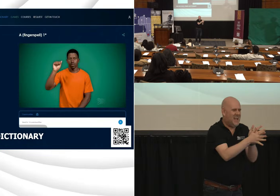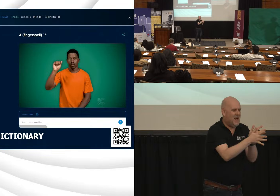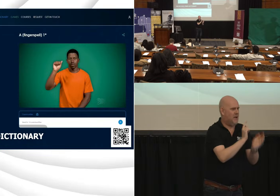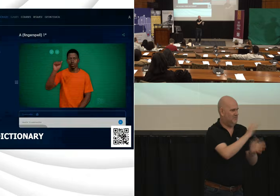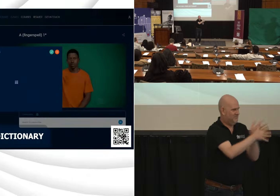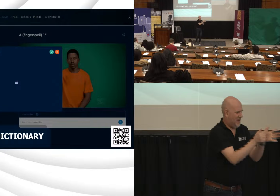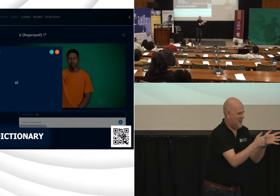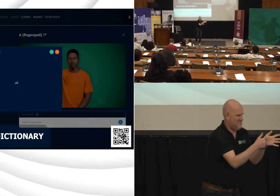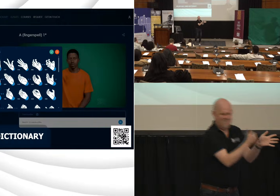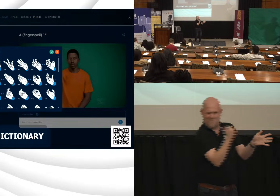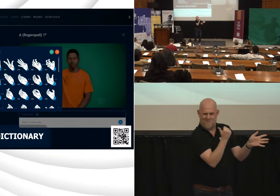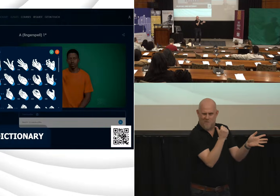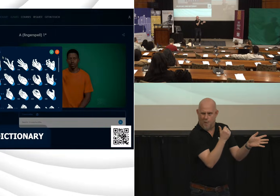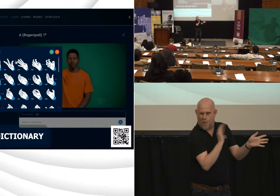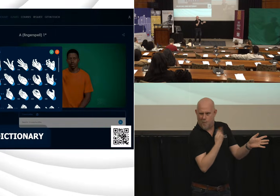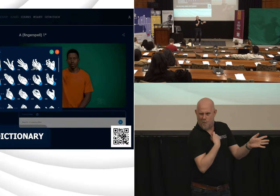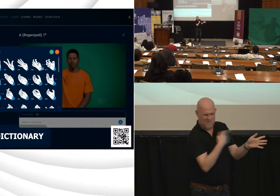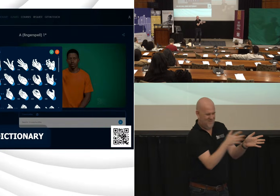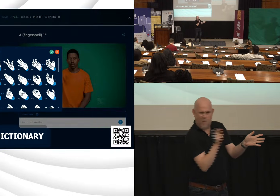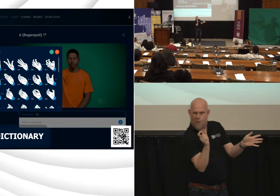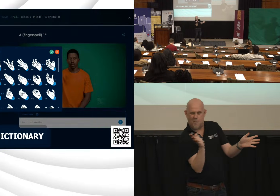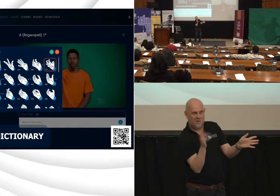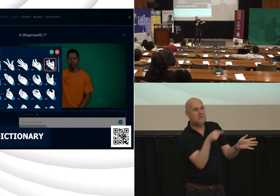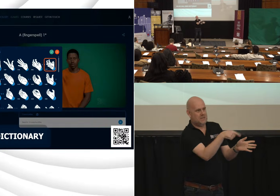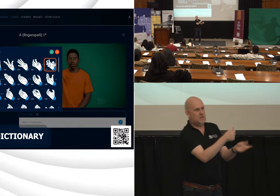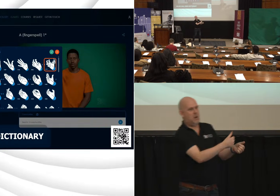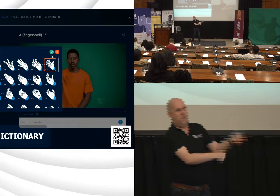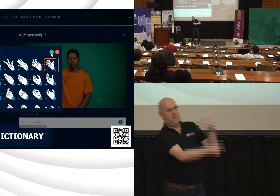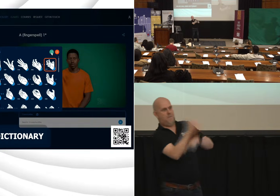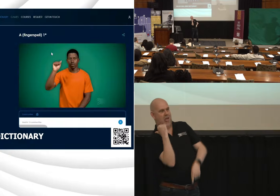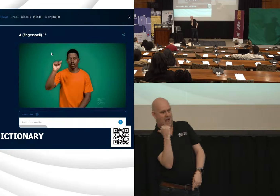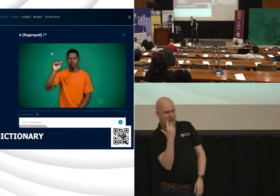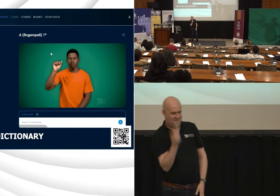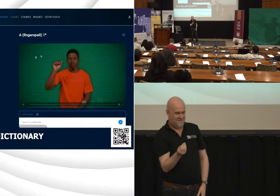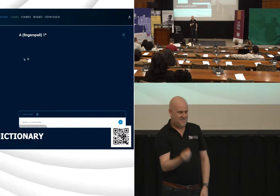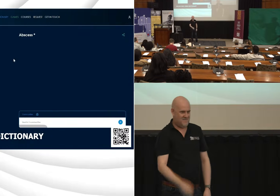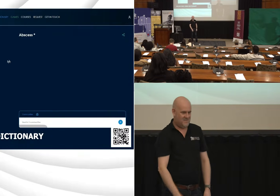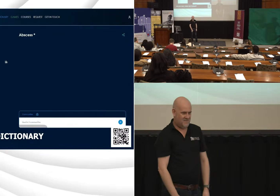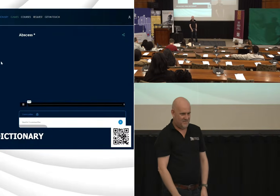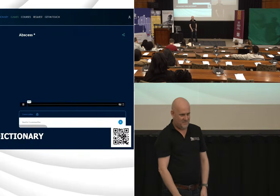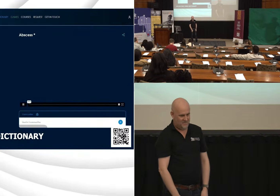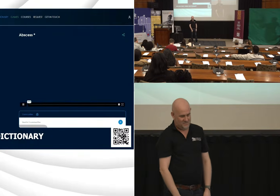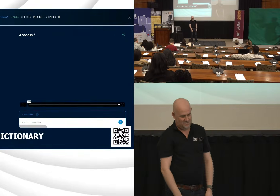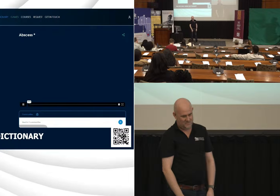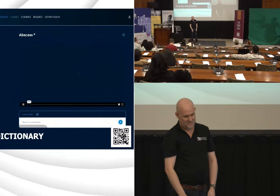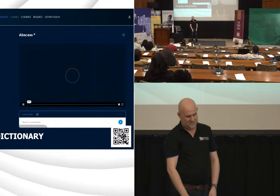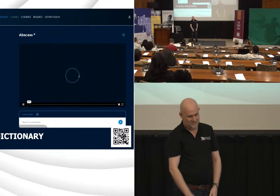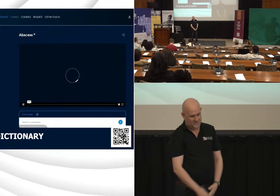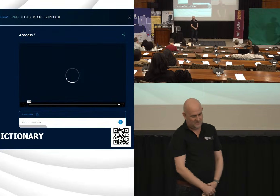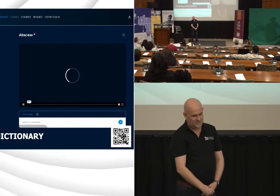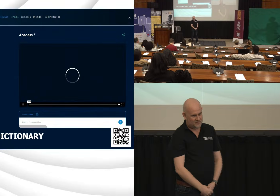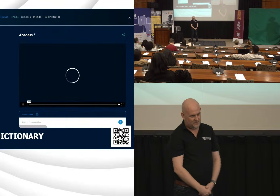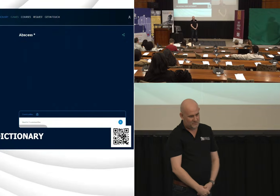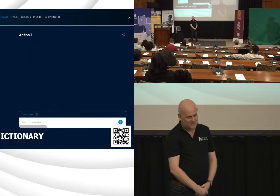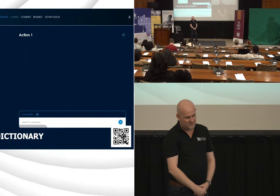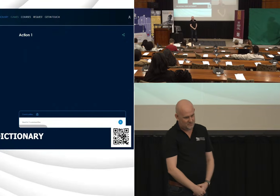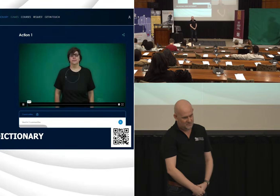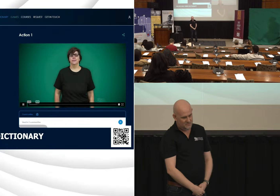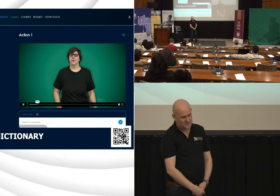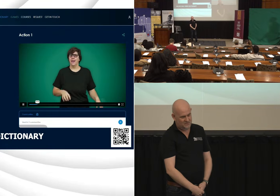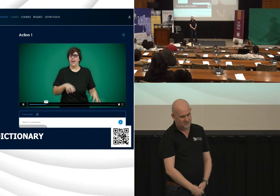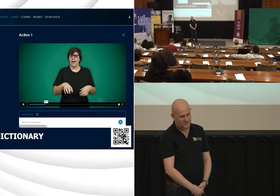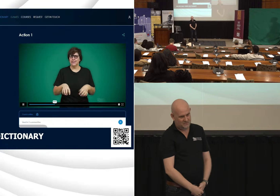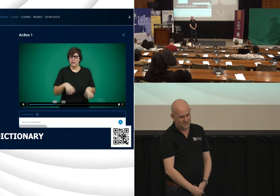And like, for example, you can search for the word and also search for the sign. So there's a reverse search feature as well.